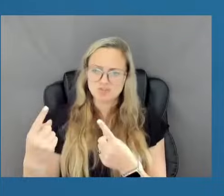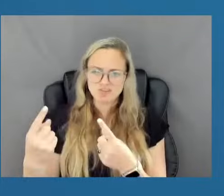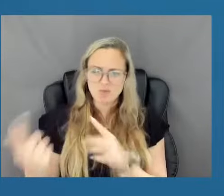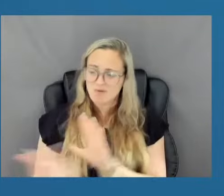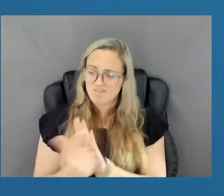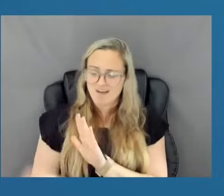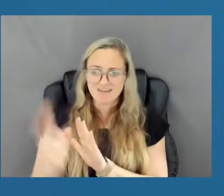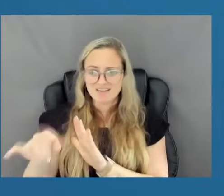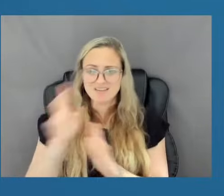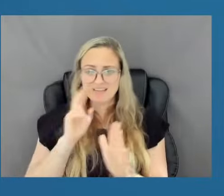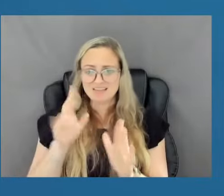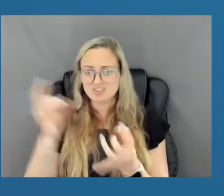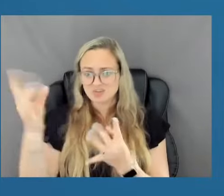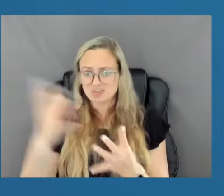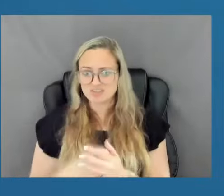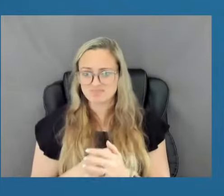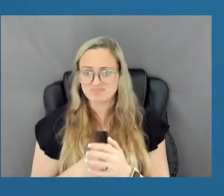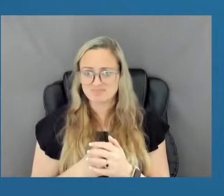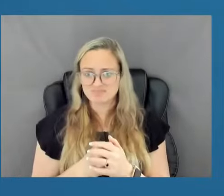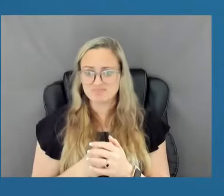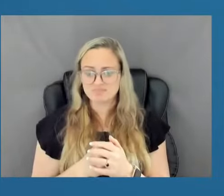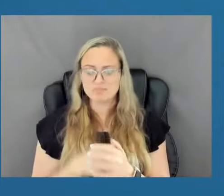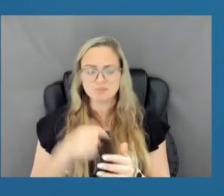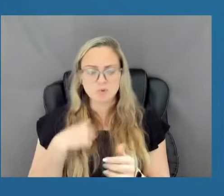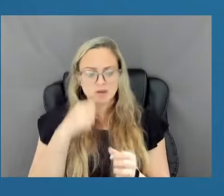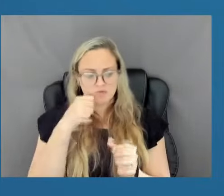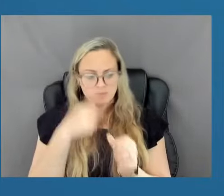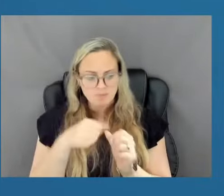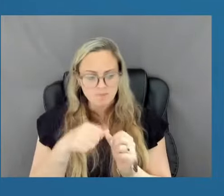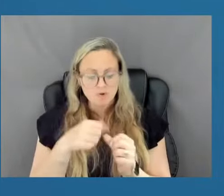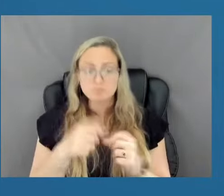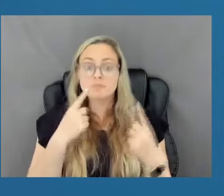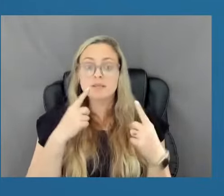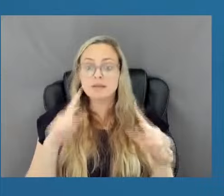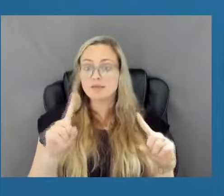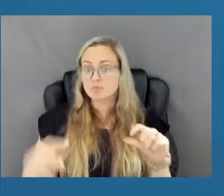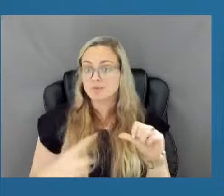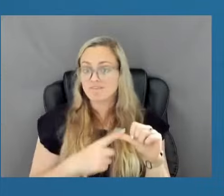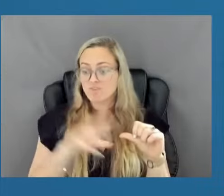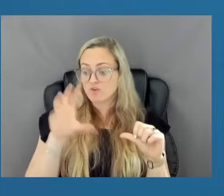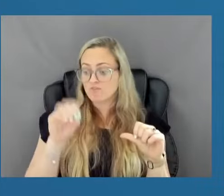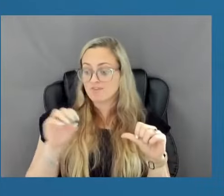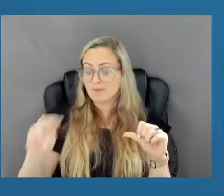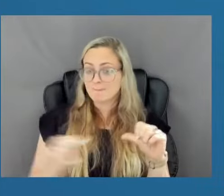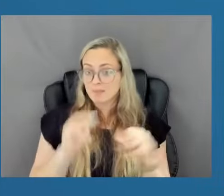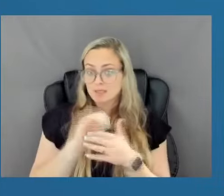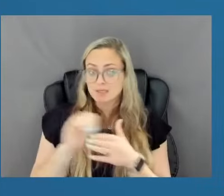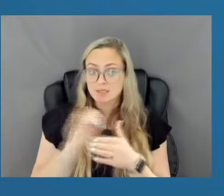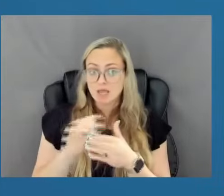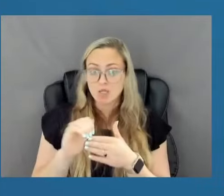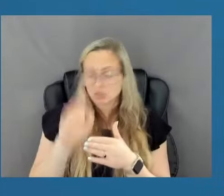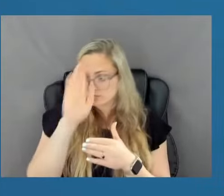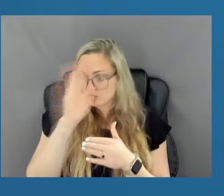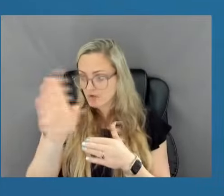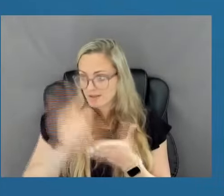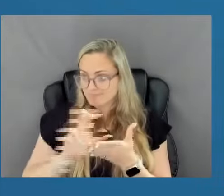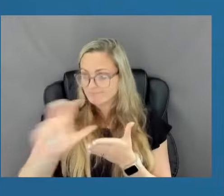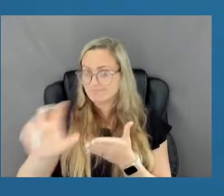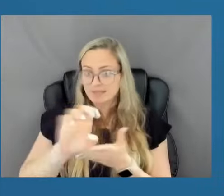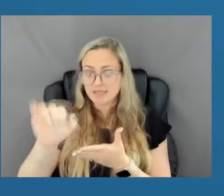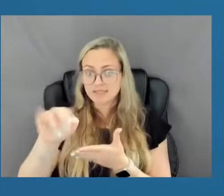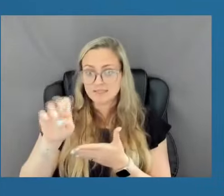tragedy. And I remember the announcement of that first $50 million is just going directly to the East Side